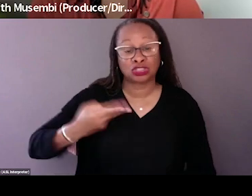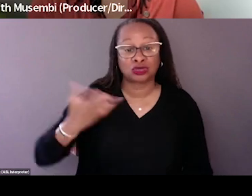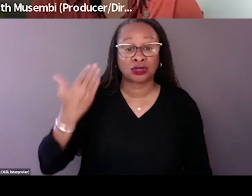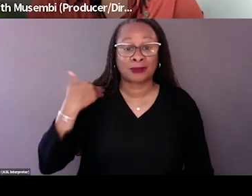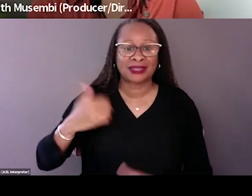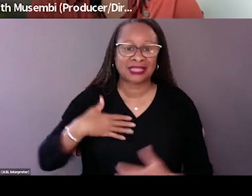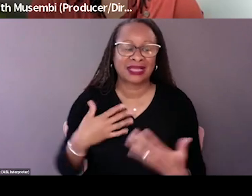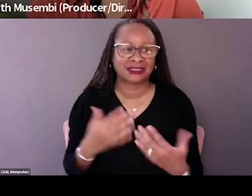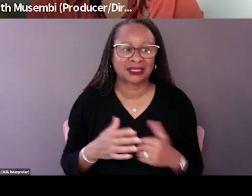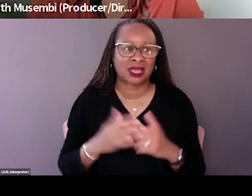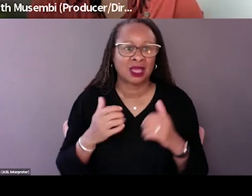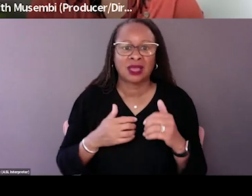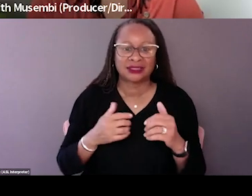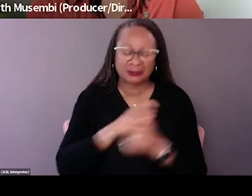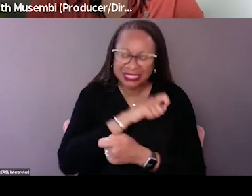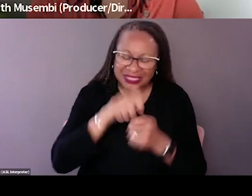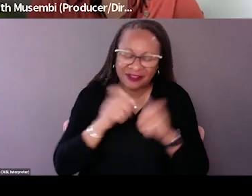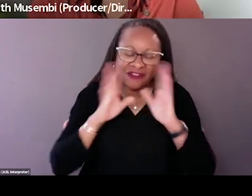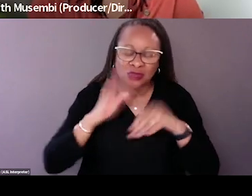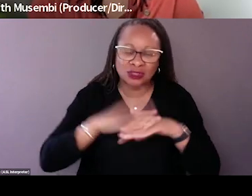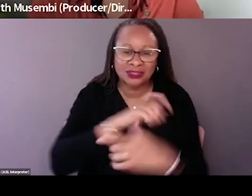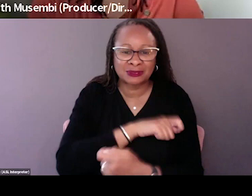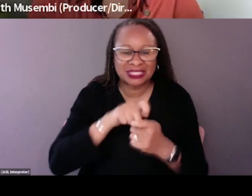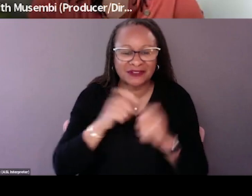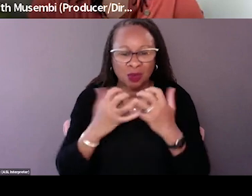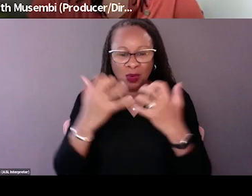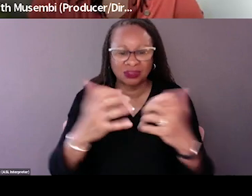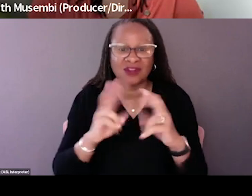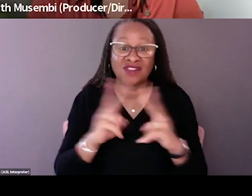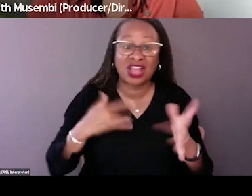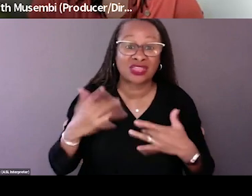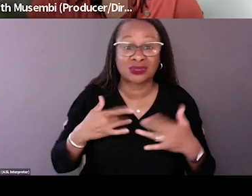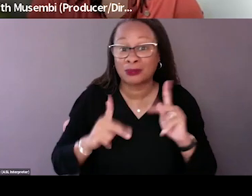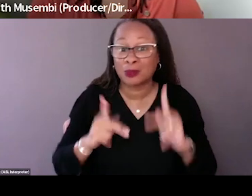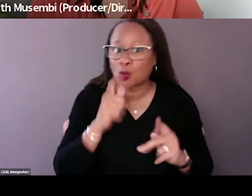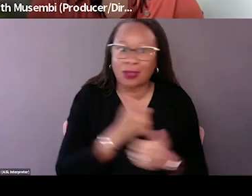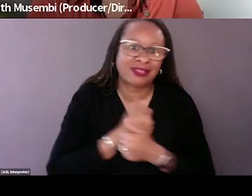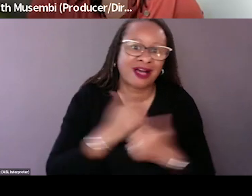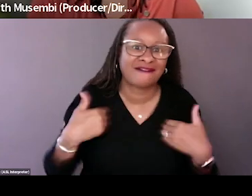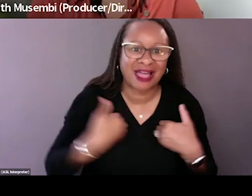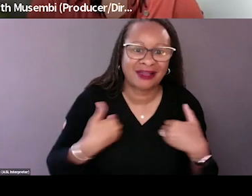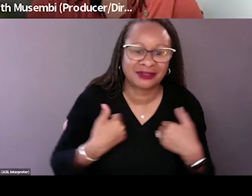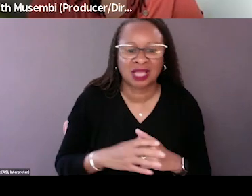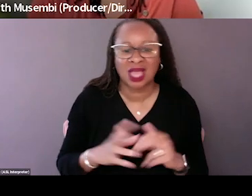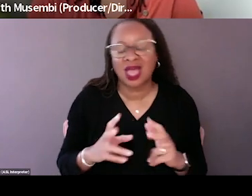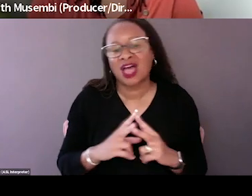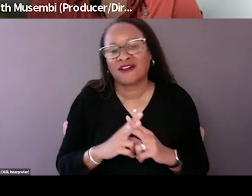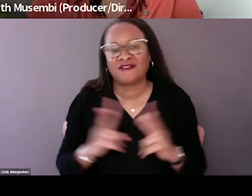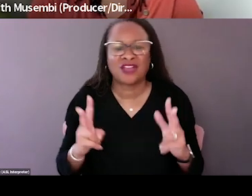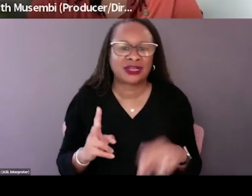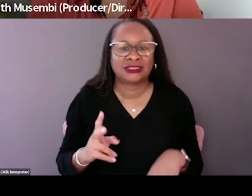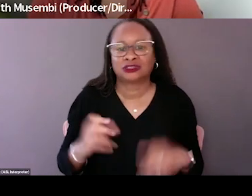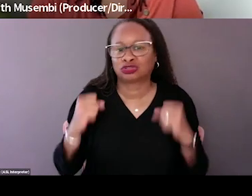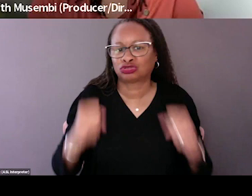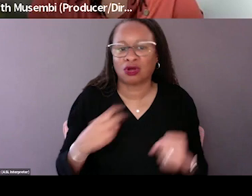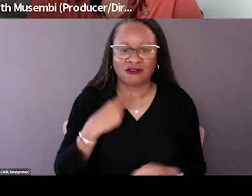served certain audiences of, you know, very enthusiastic people. There's been a few very dominant voices, and the style has